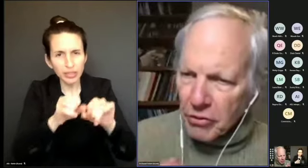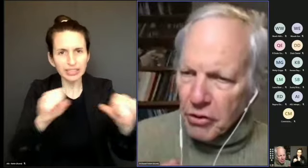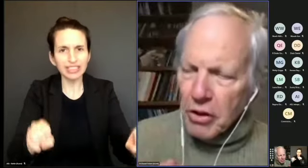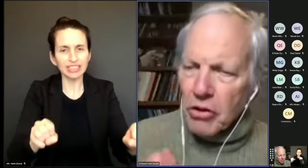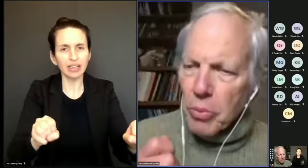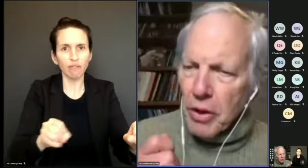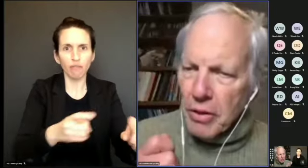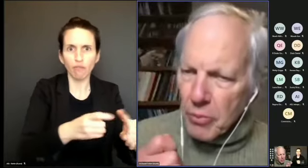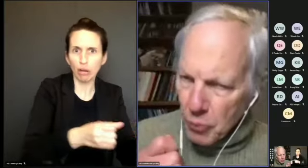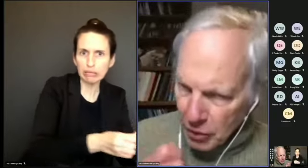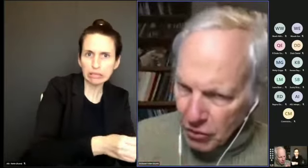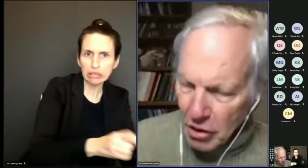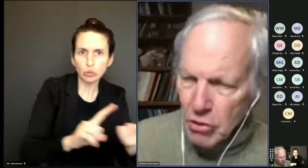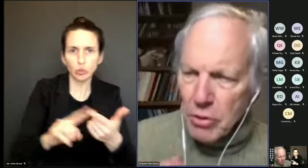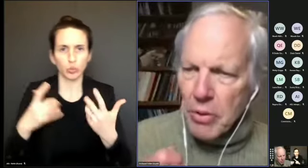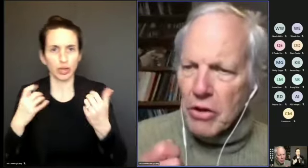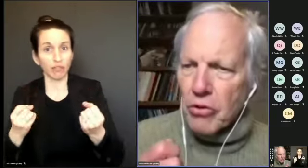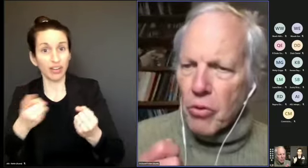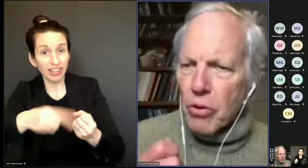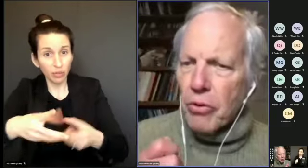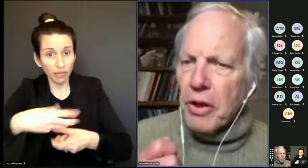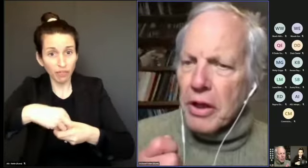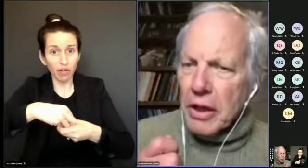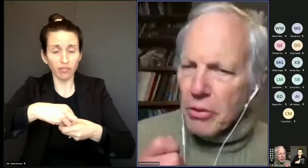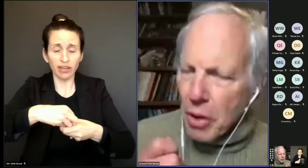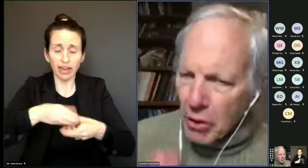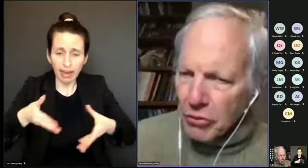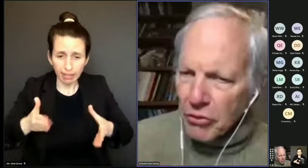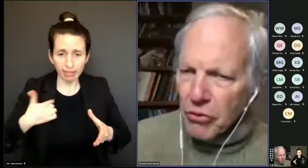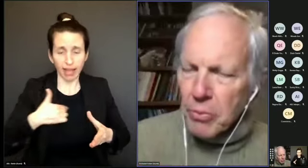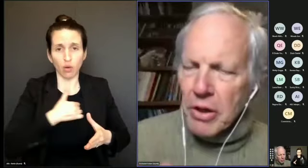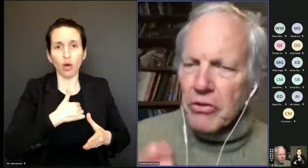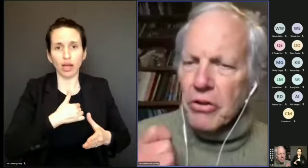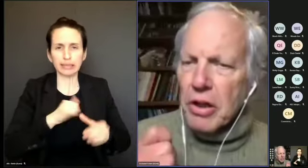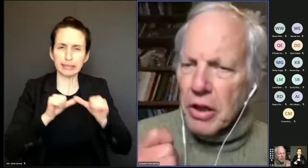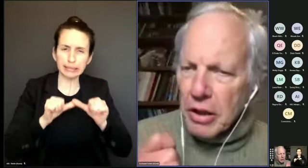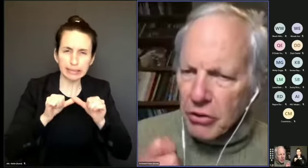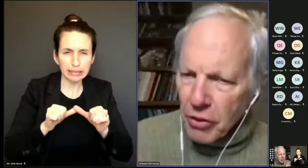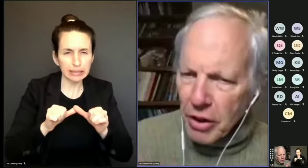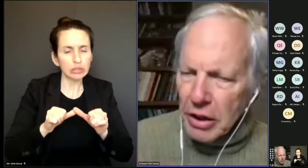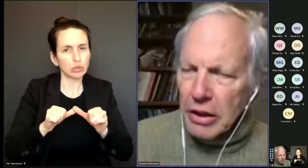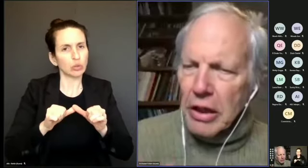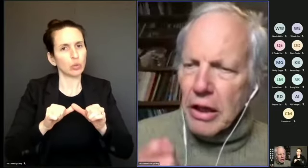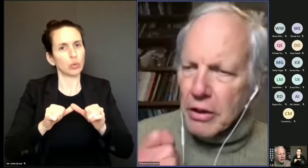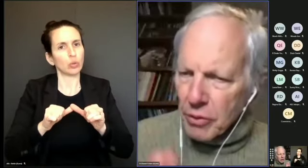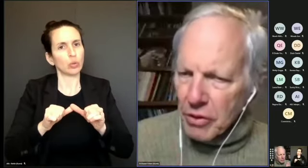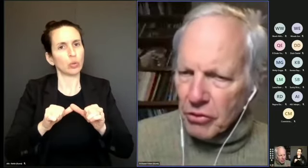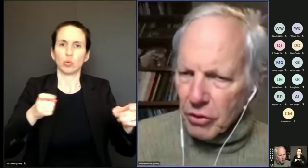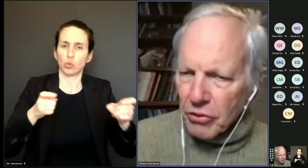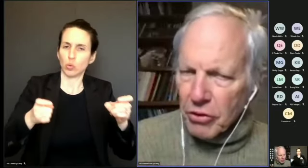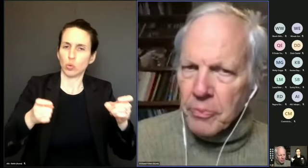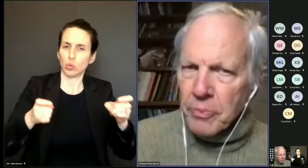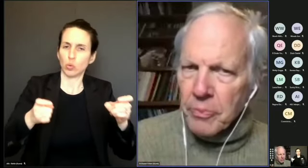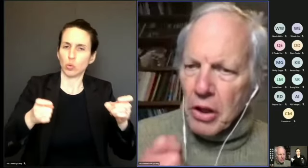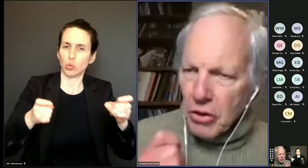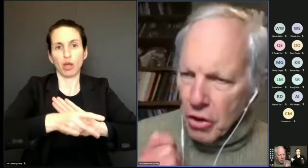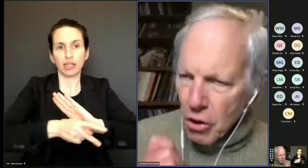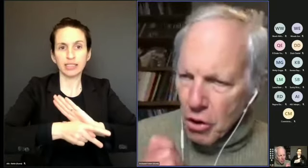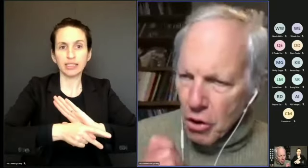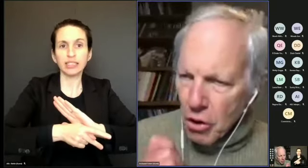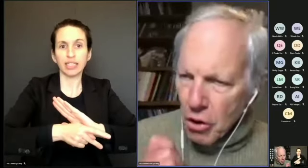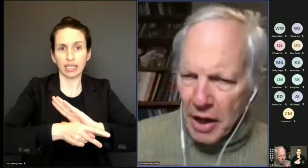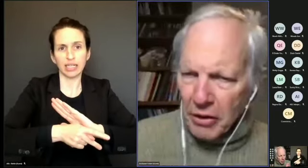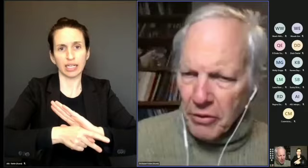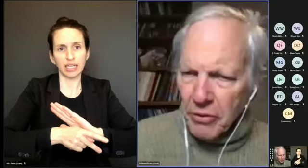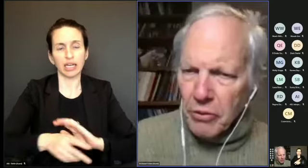enable us to play a continuing major role in policy formation, in training, and in research. No